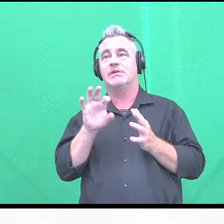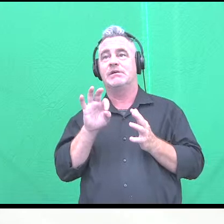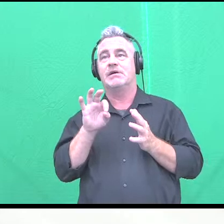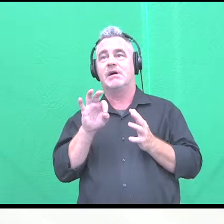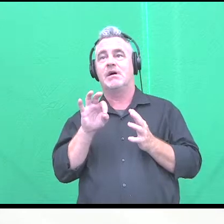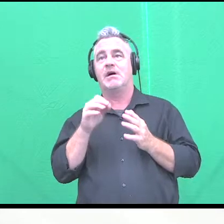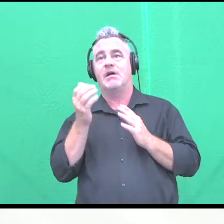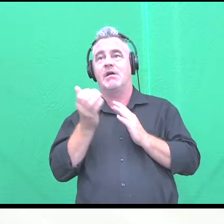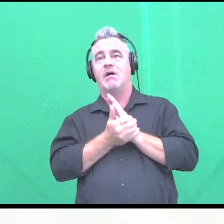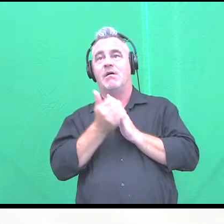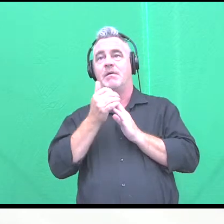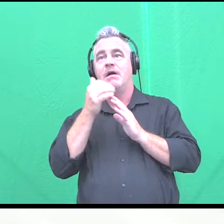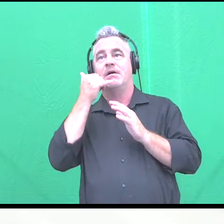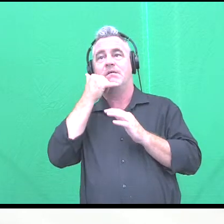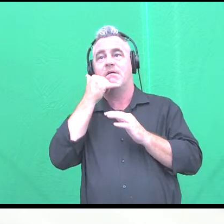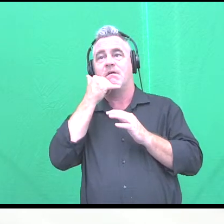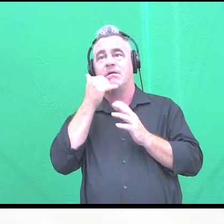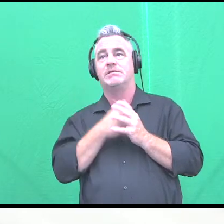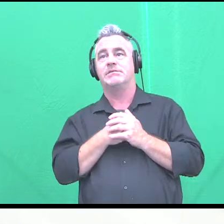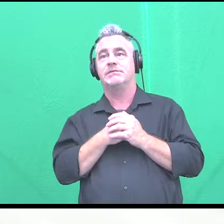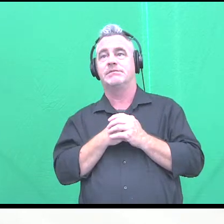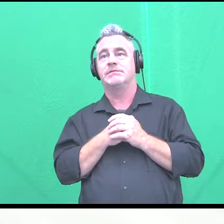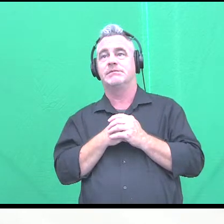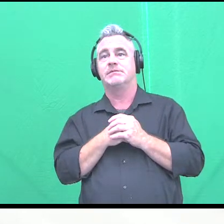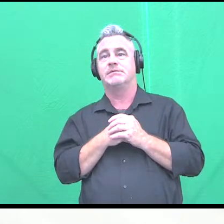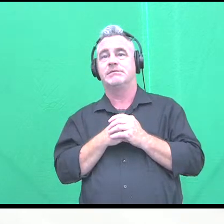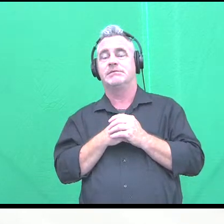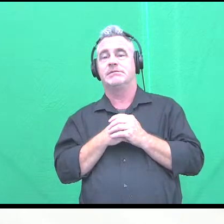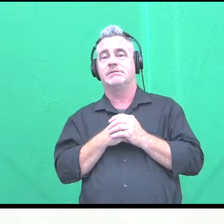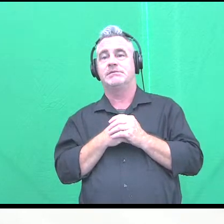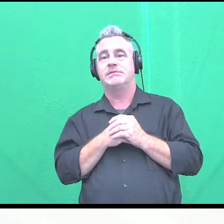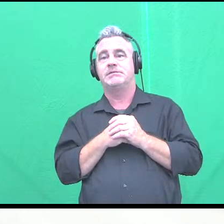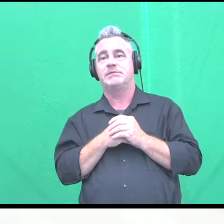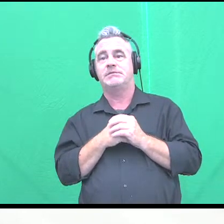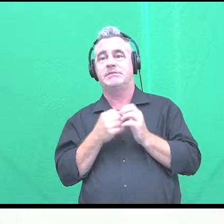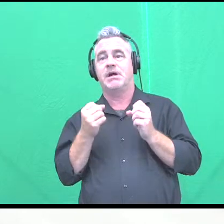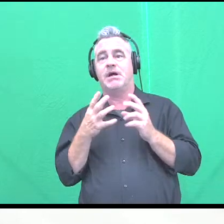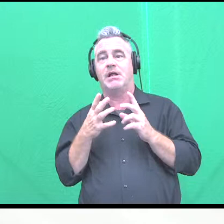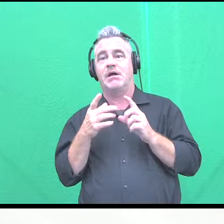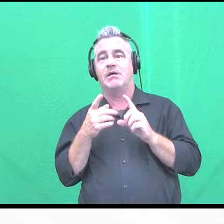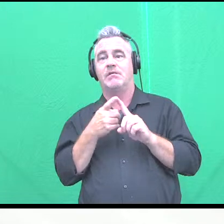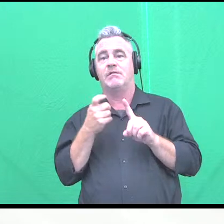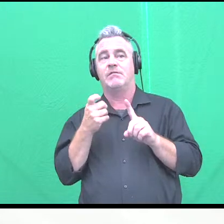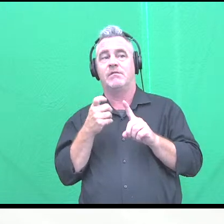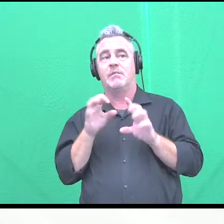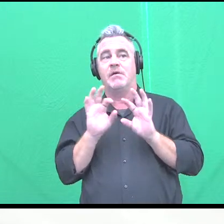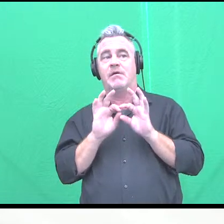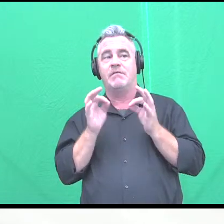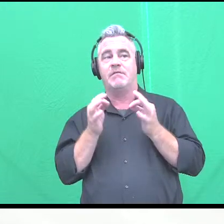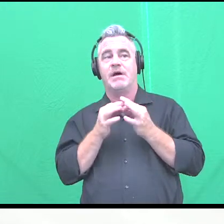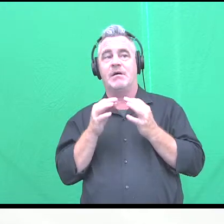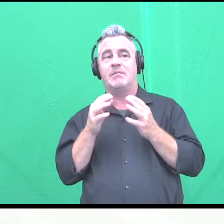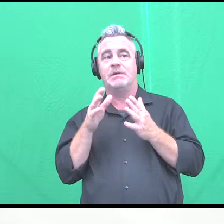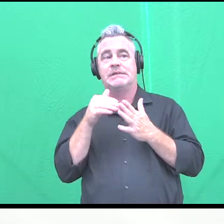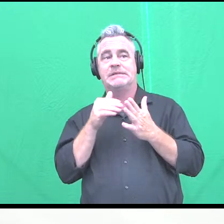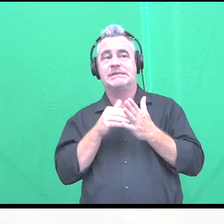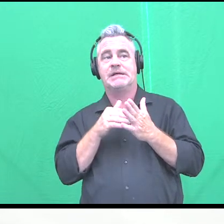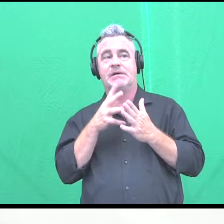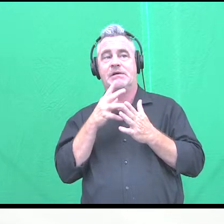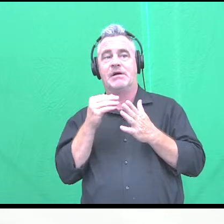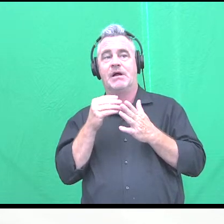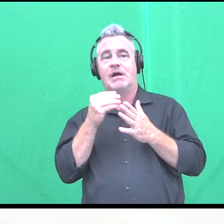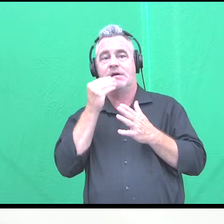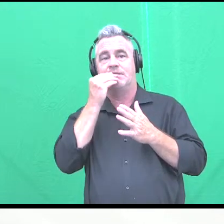and departments. And except for the sites, the majority of them came from the Family Engagement Center and Nutrition